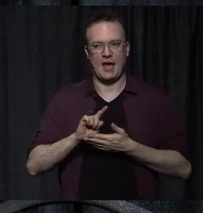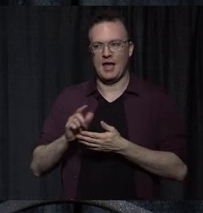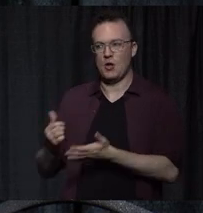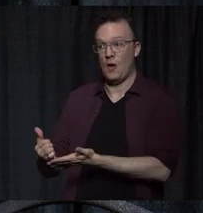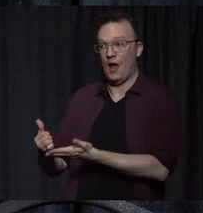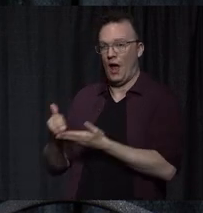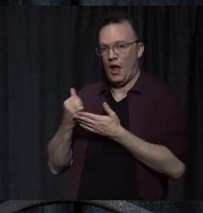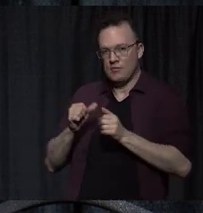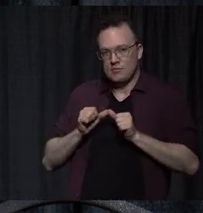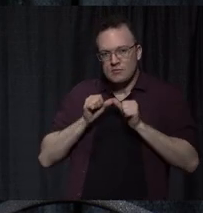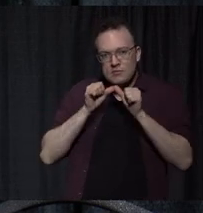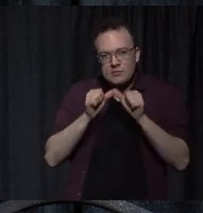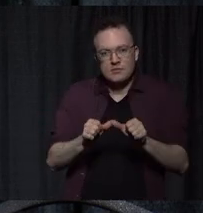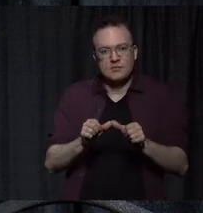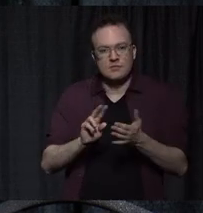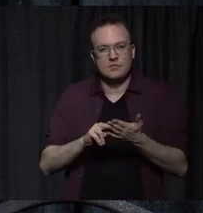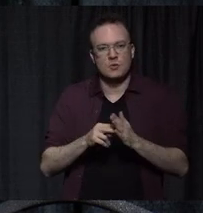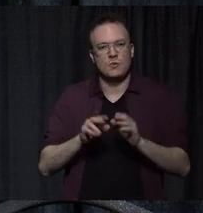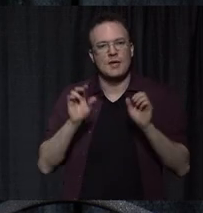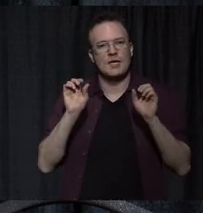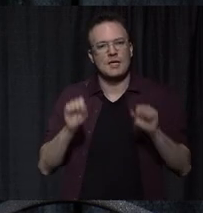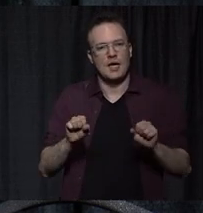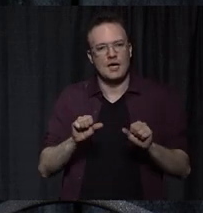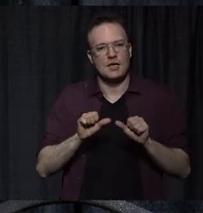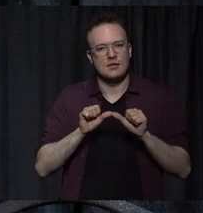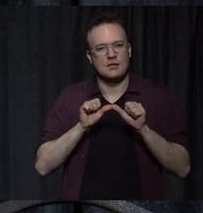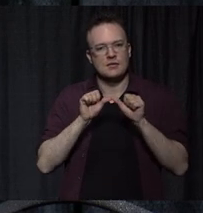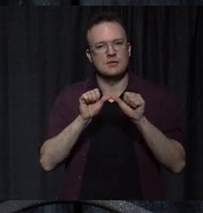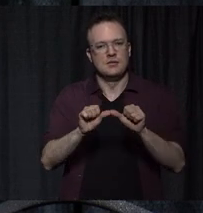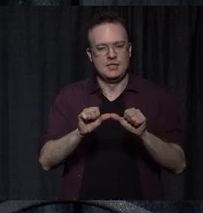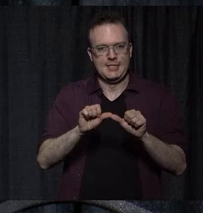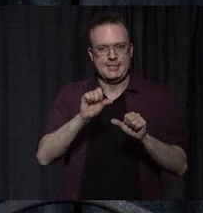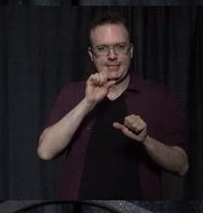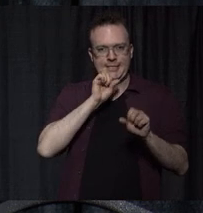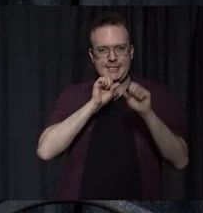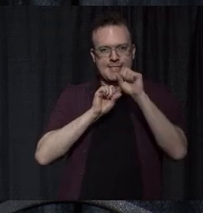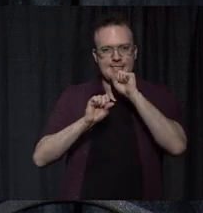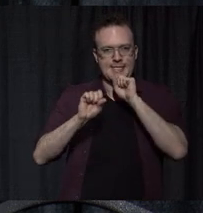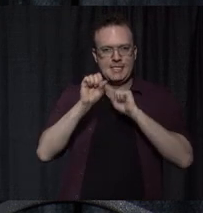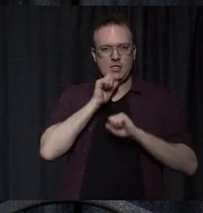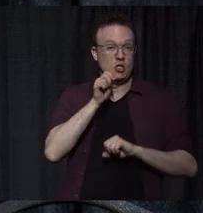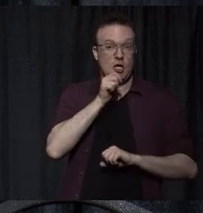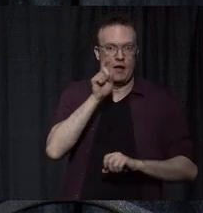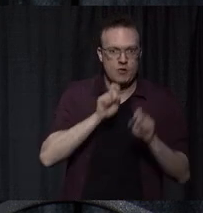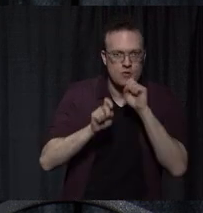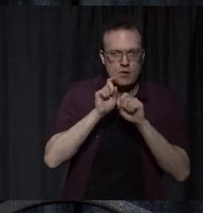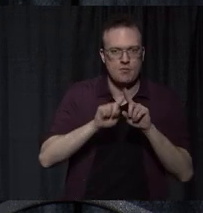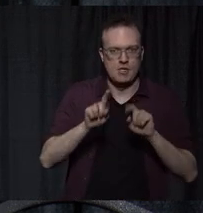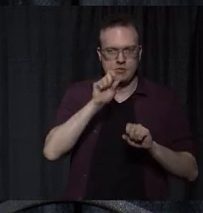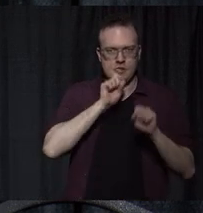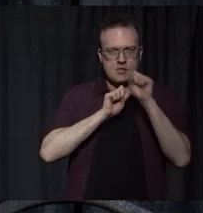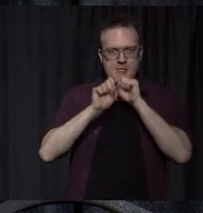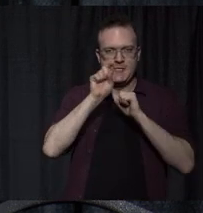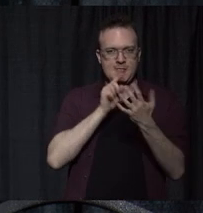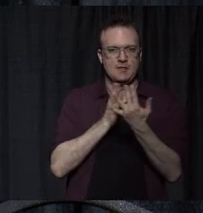nourishes you to be able to withstand what you shouldn't have to withstand.